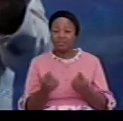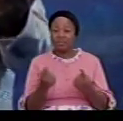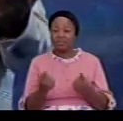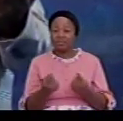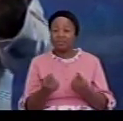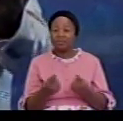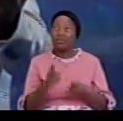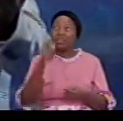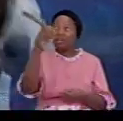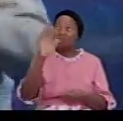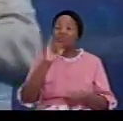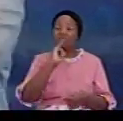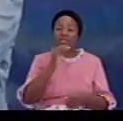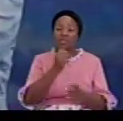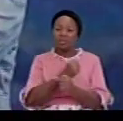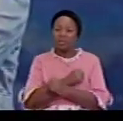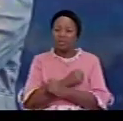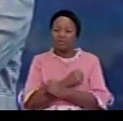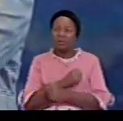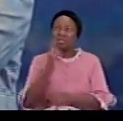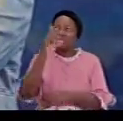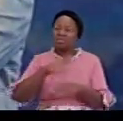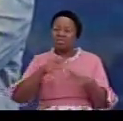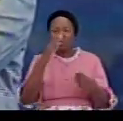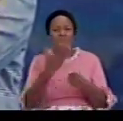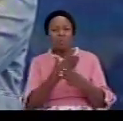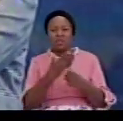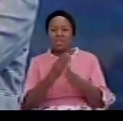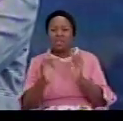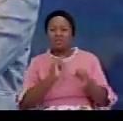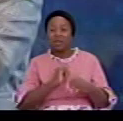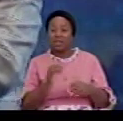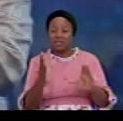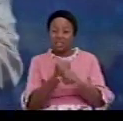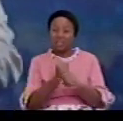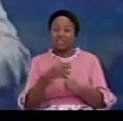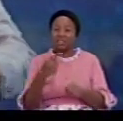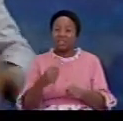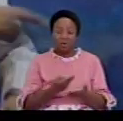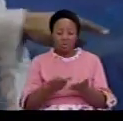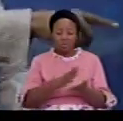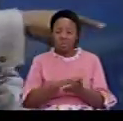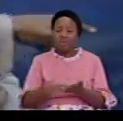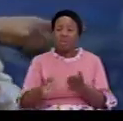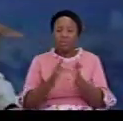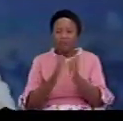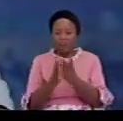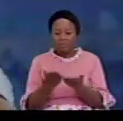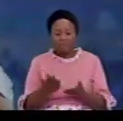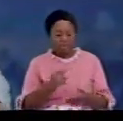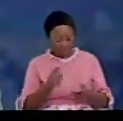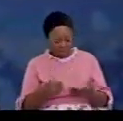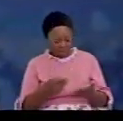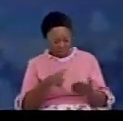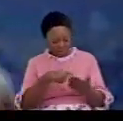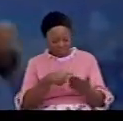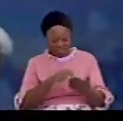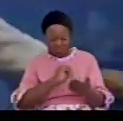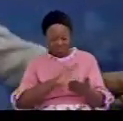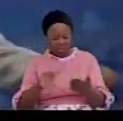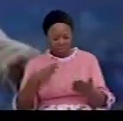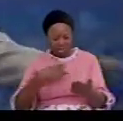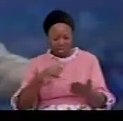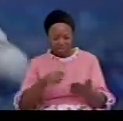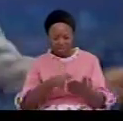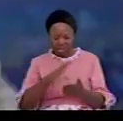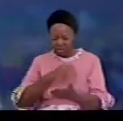God is love. It doesn't mind if I take the Holy Bible. I don't like that page. I don't like that page. God is